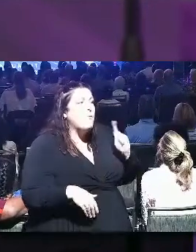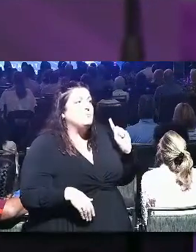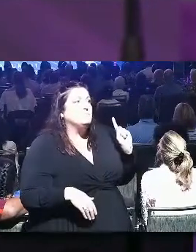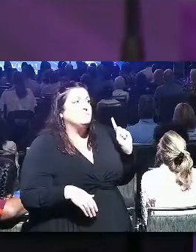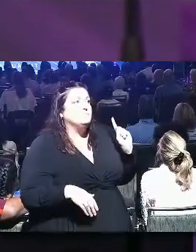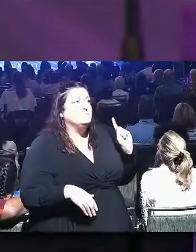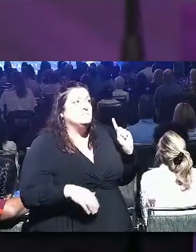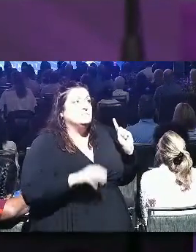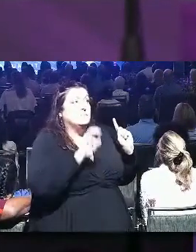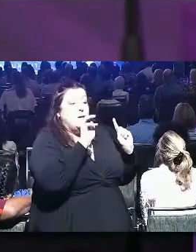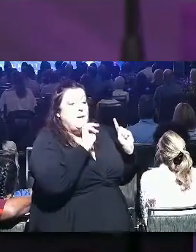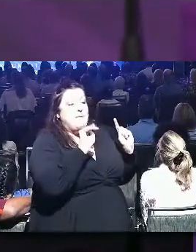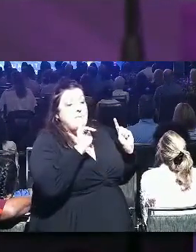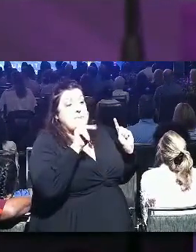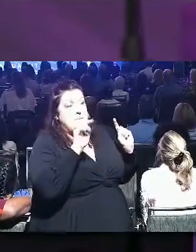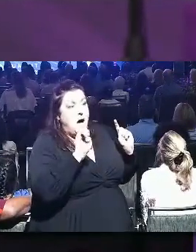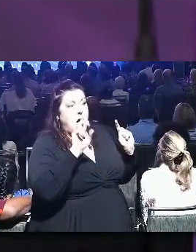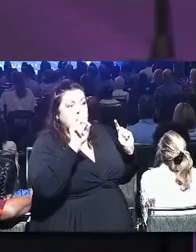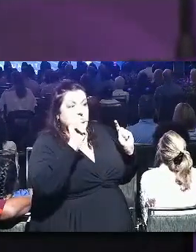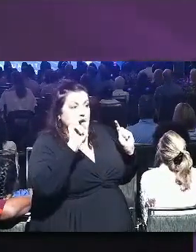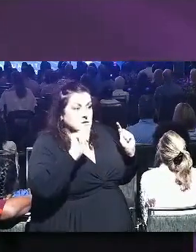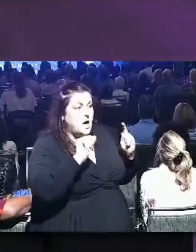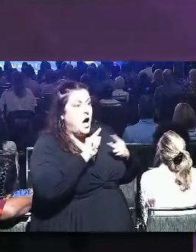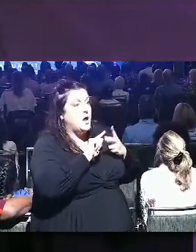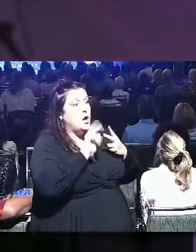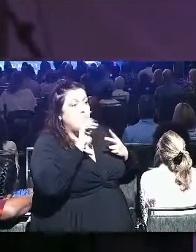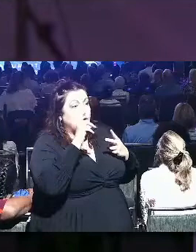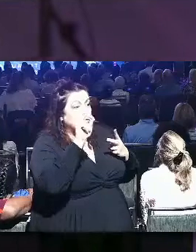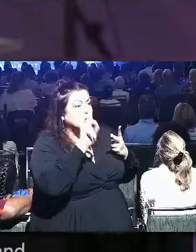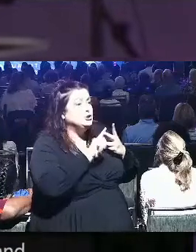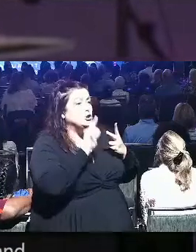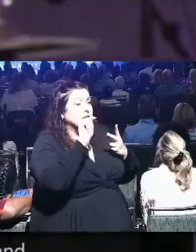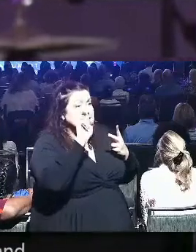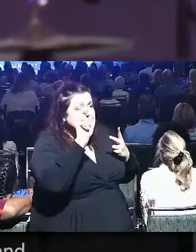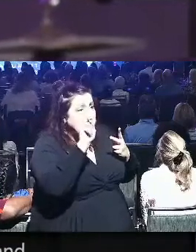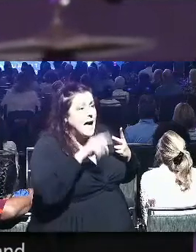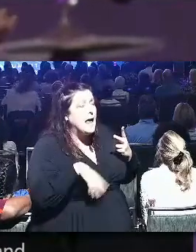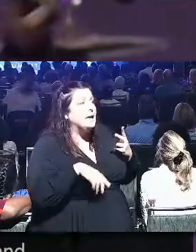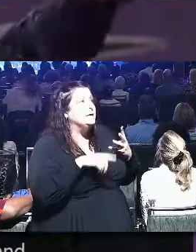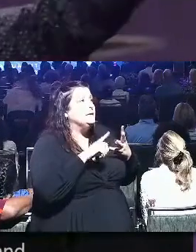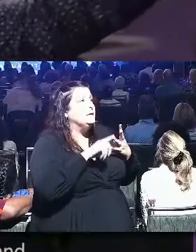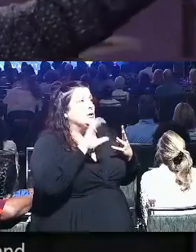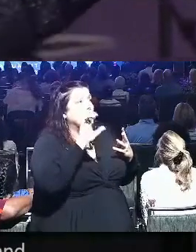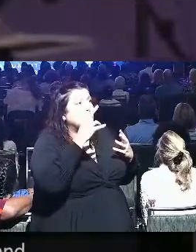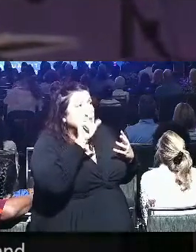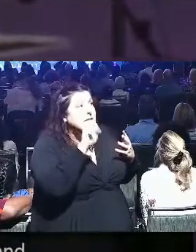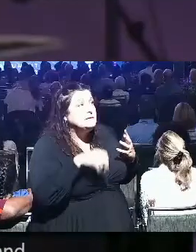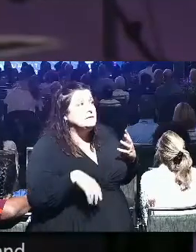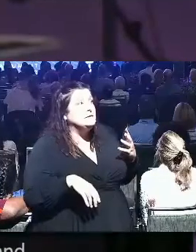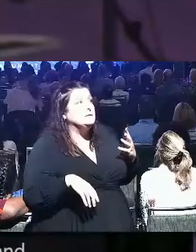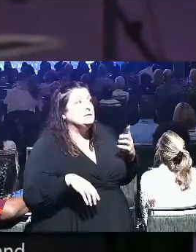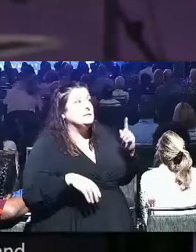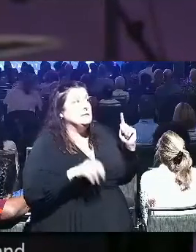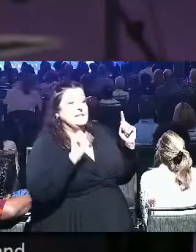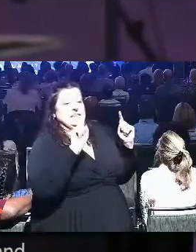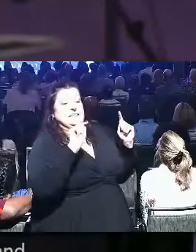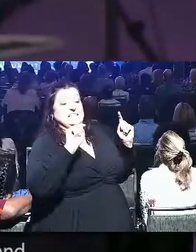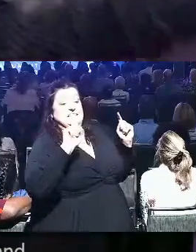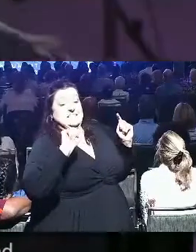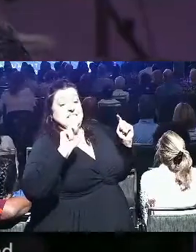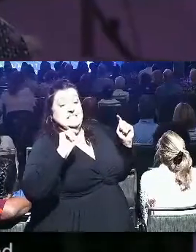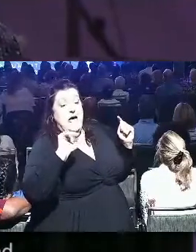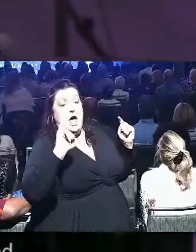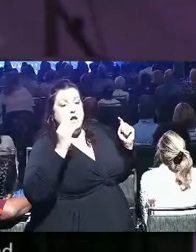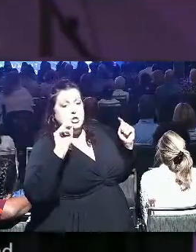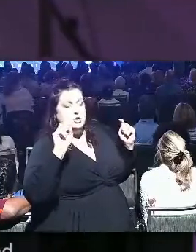thank Mike and Donna enough, Richard Runge, Ted, our show producer, Chris Vasquez, Stan and Josh, who kind of envisioned